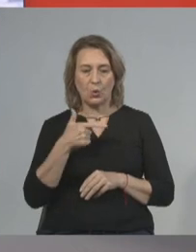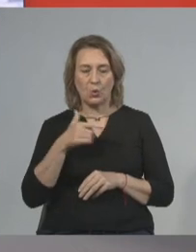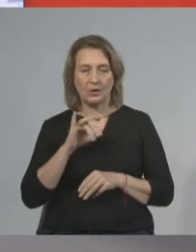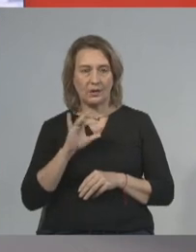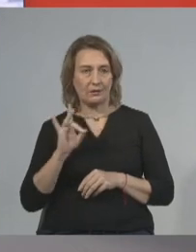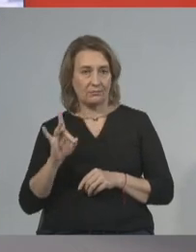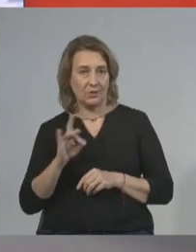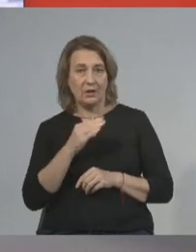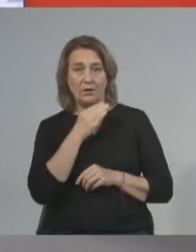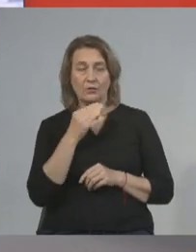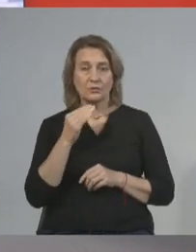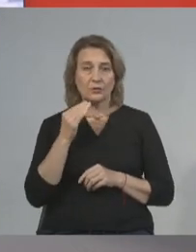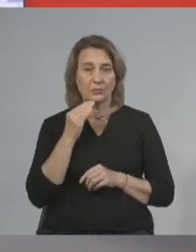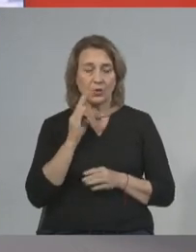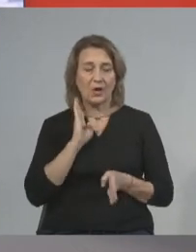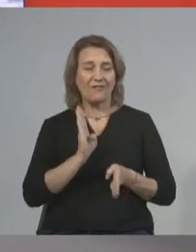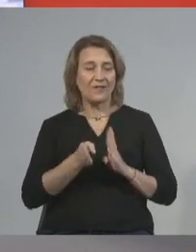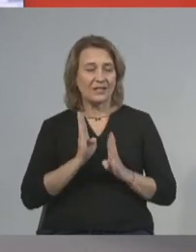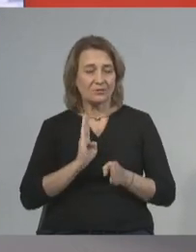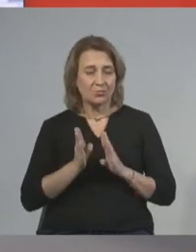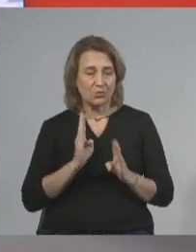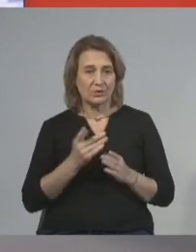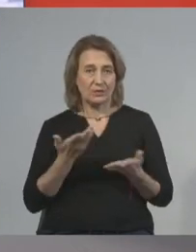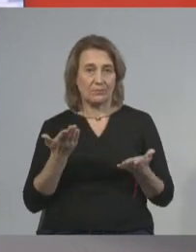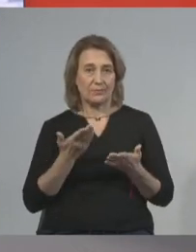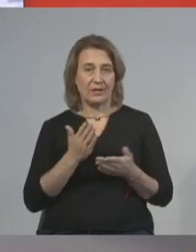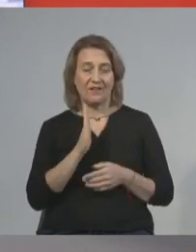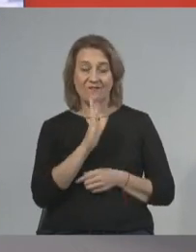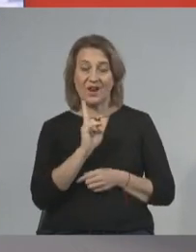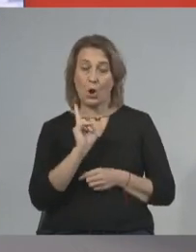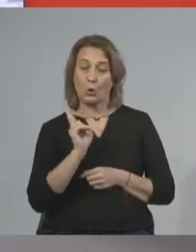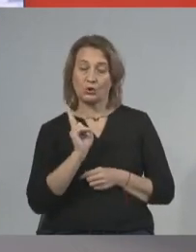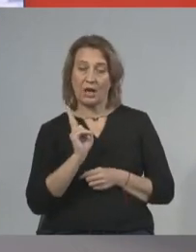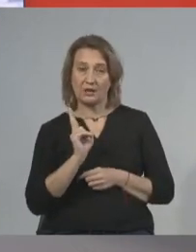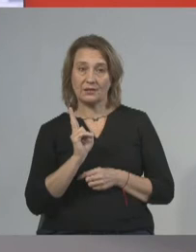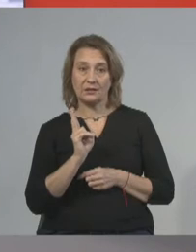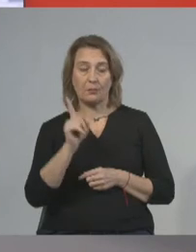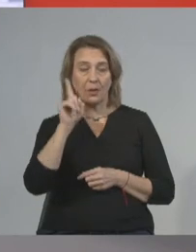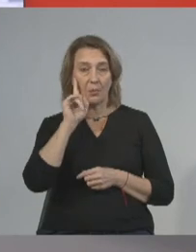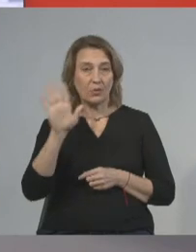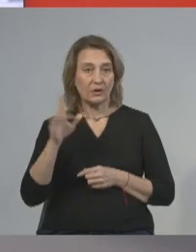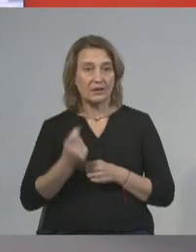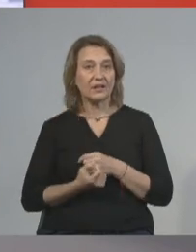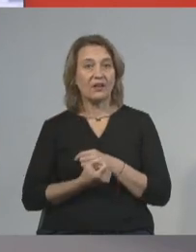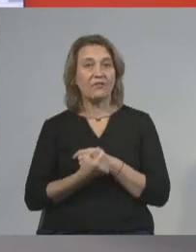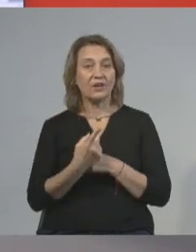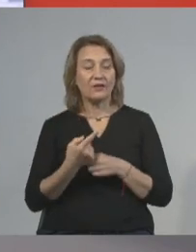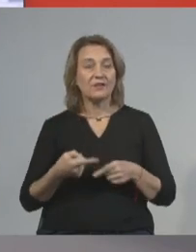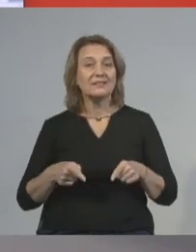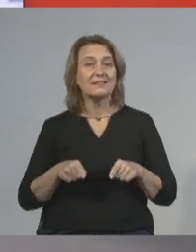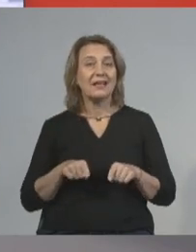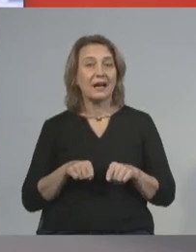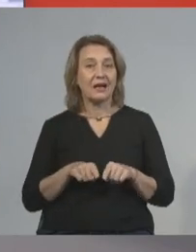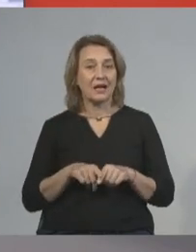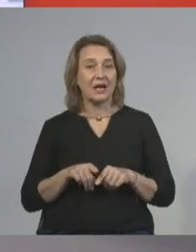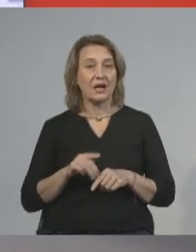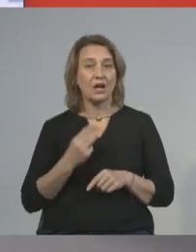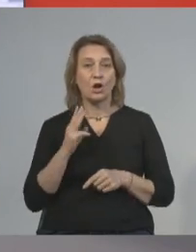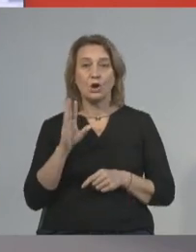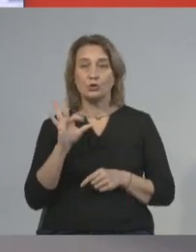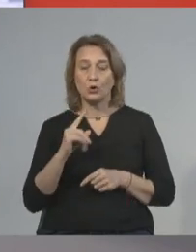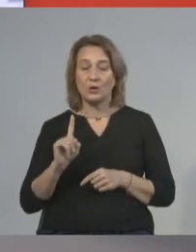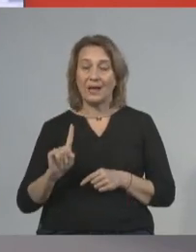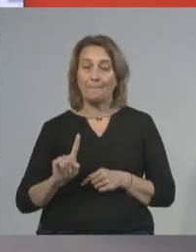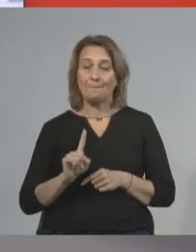in social networks at about 9000 of websites and also using such social networks as facebook for contact and so